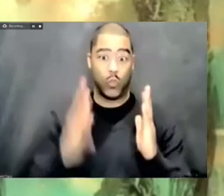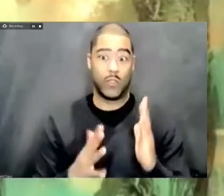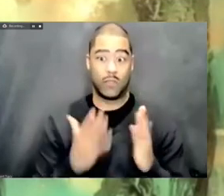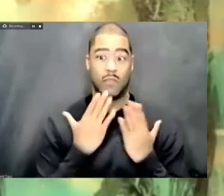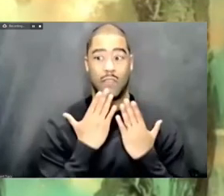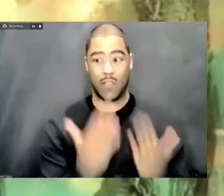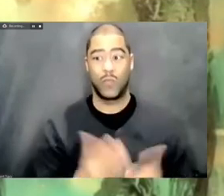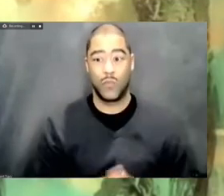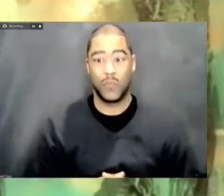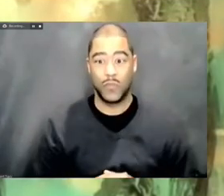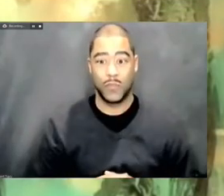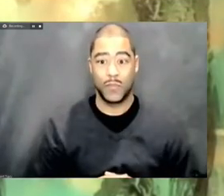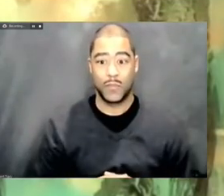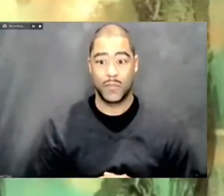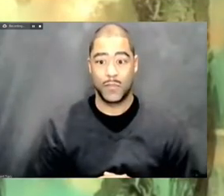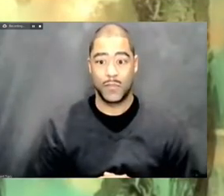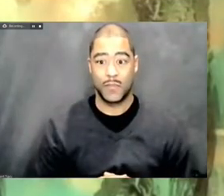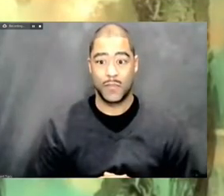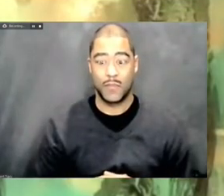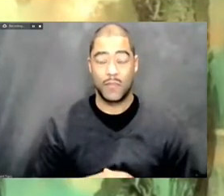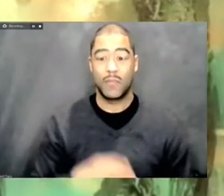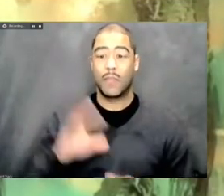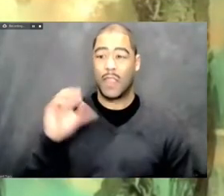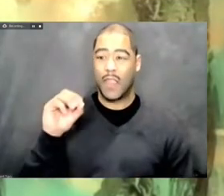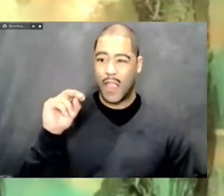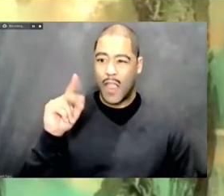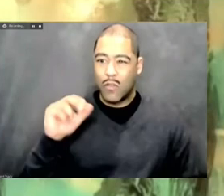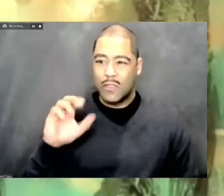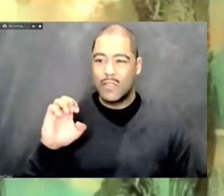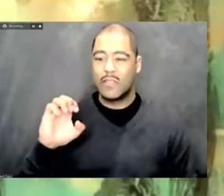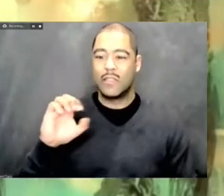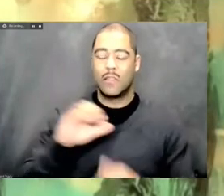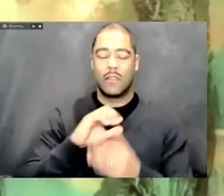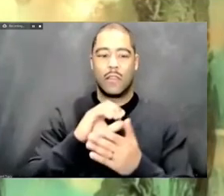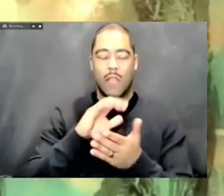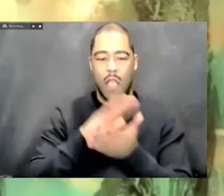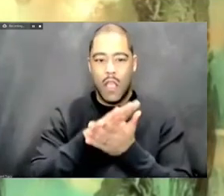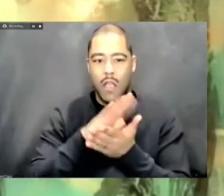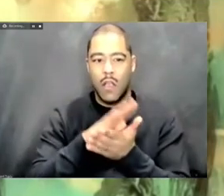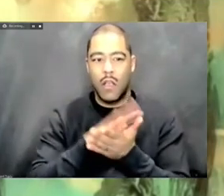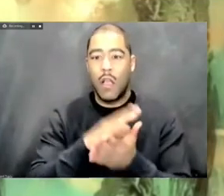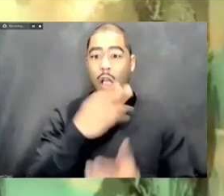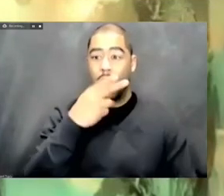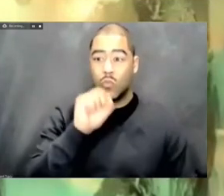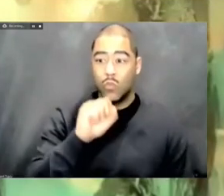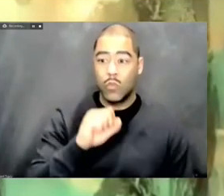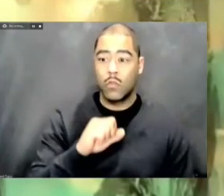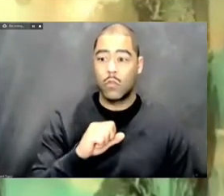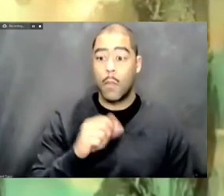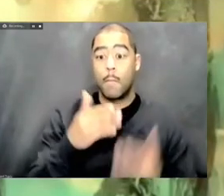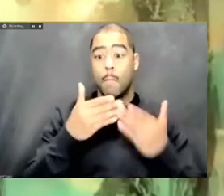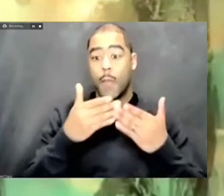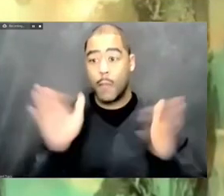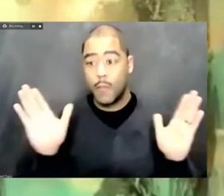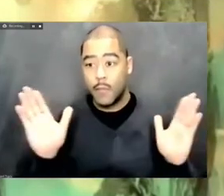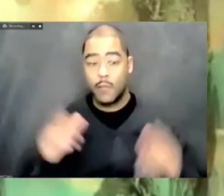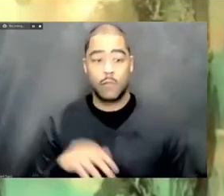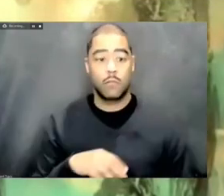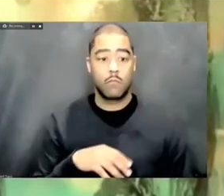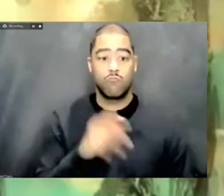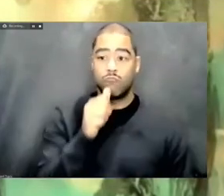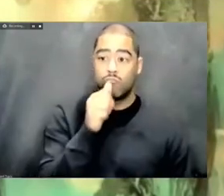County high school, public, private, independent,